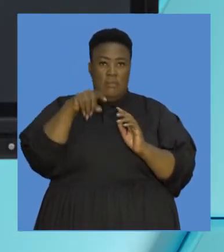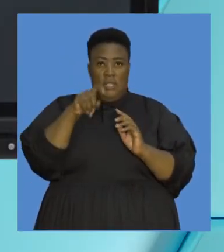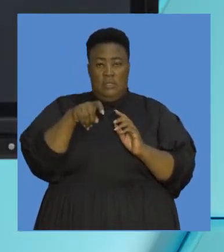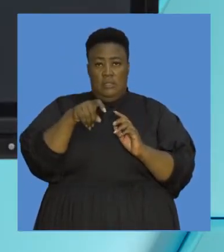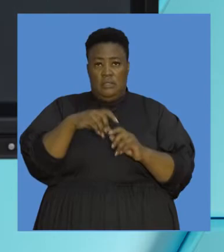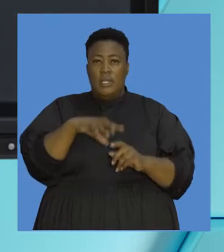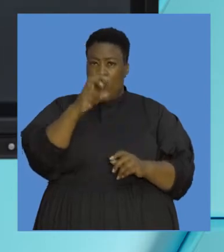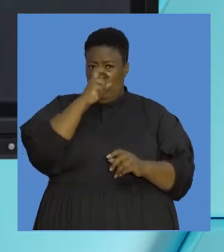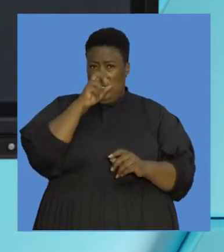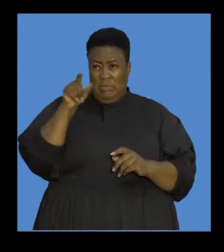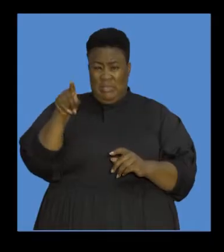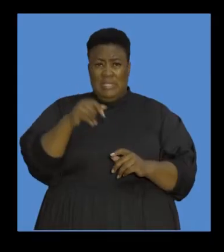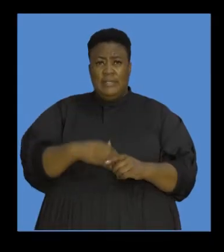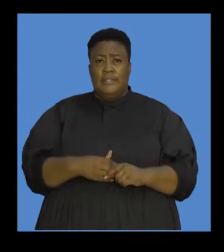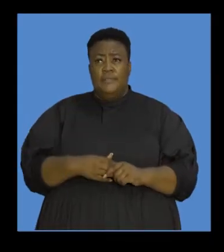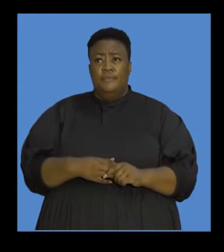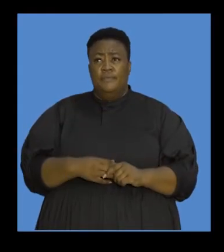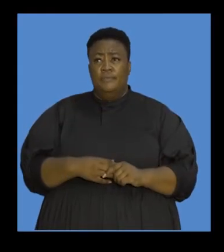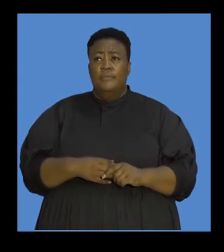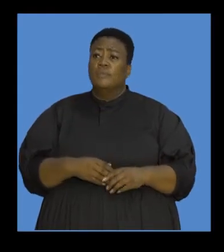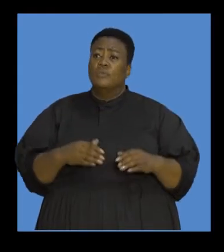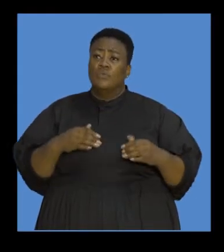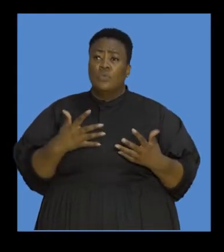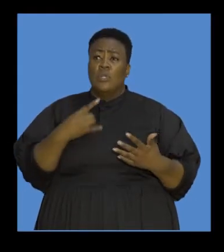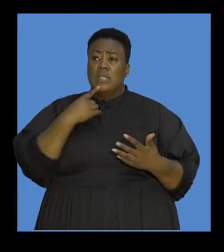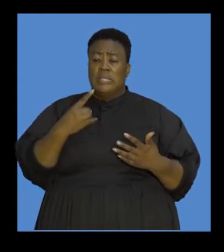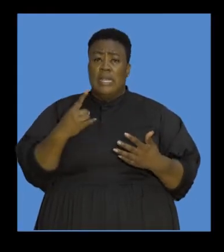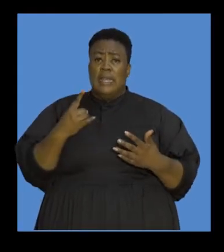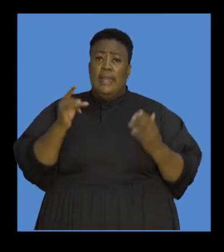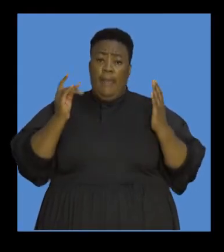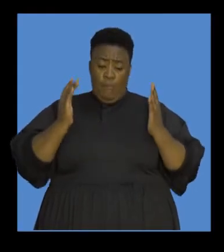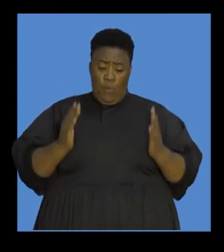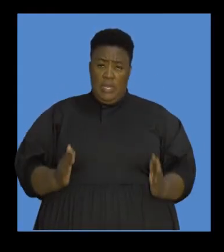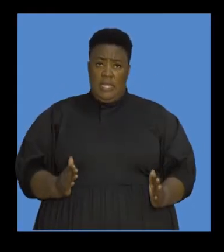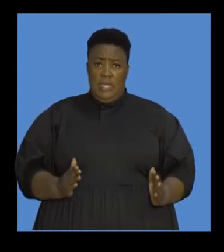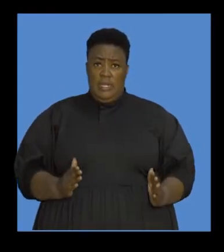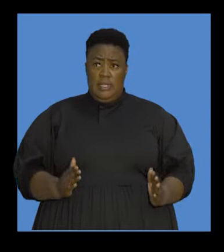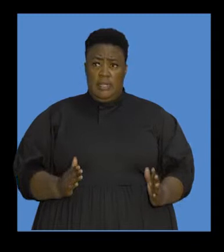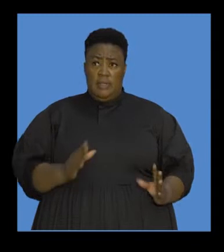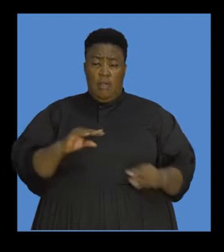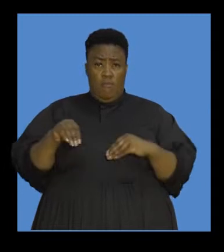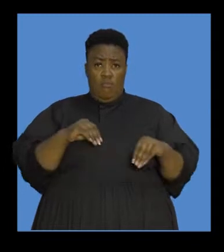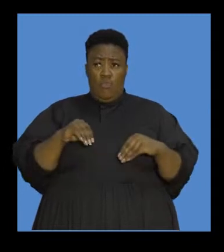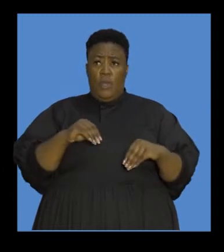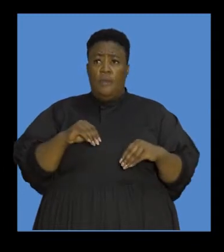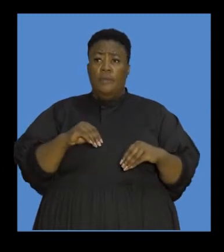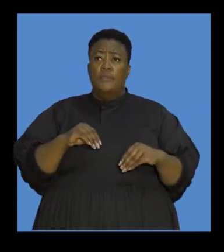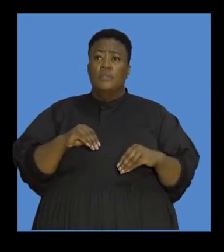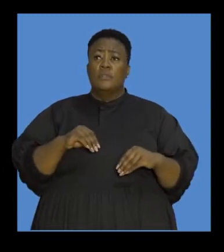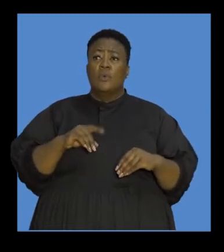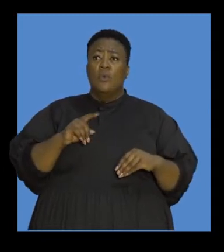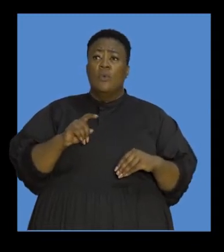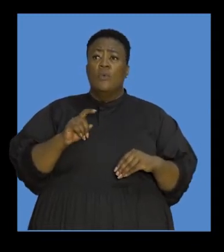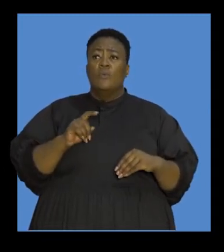very strict with this. So, it says to us, a body will remain at rest. Where are the important words?